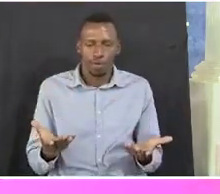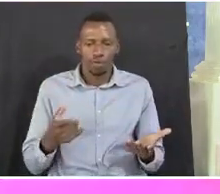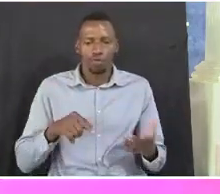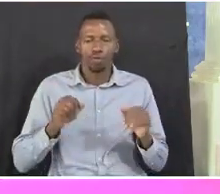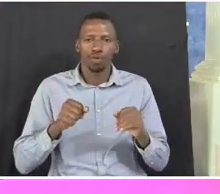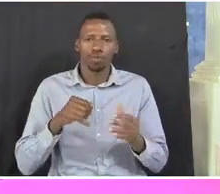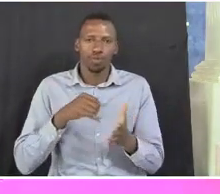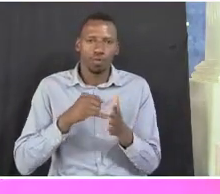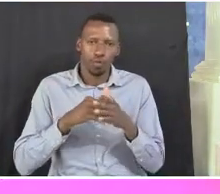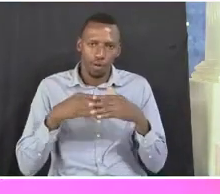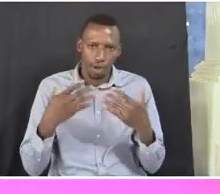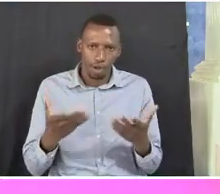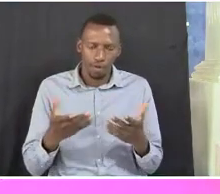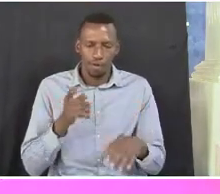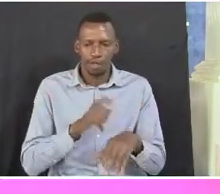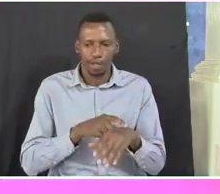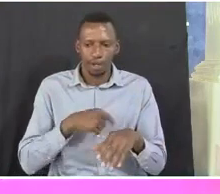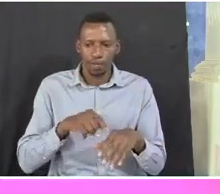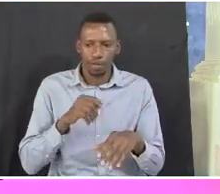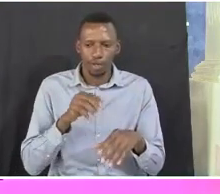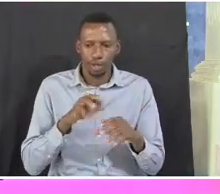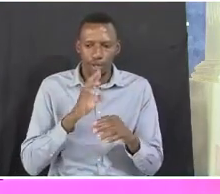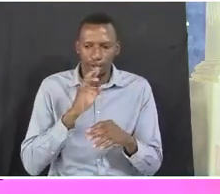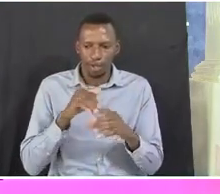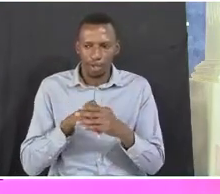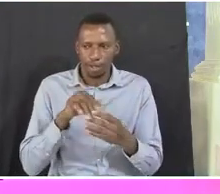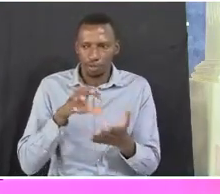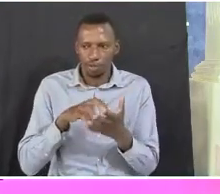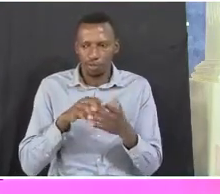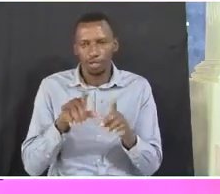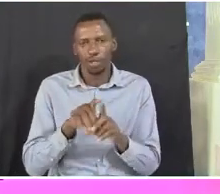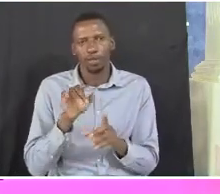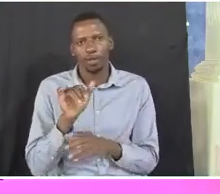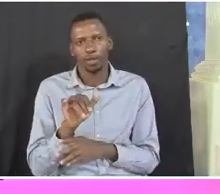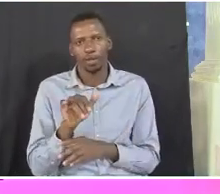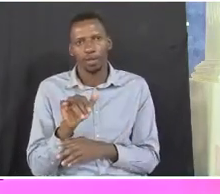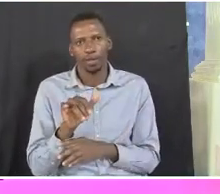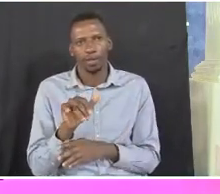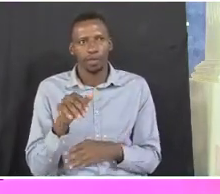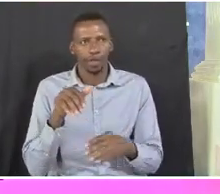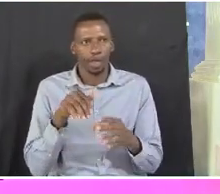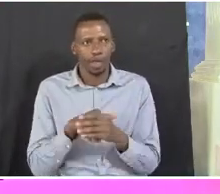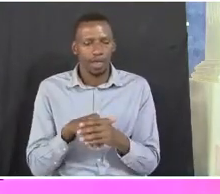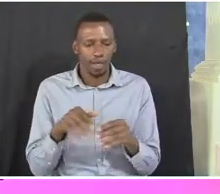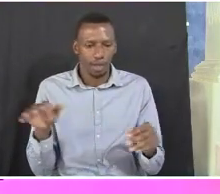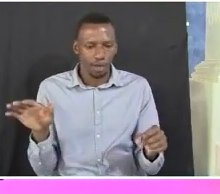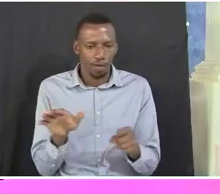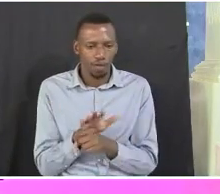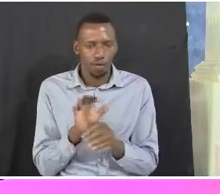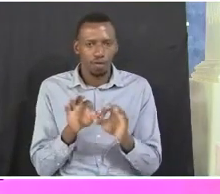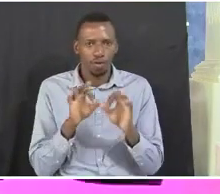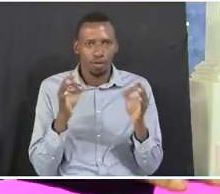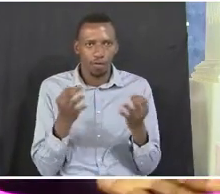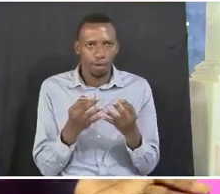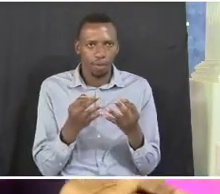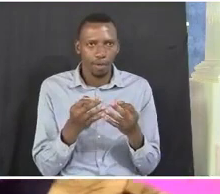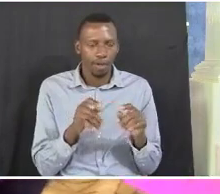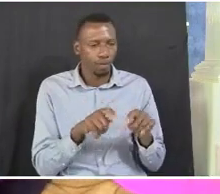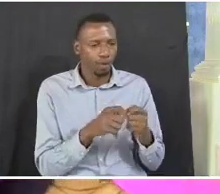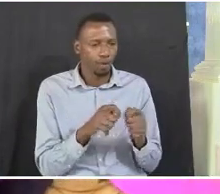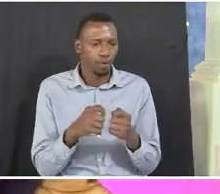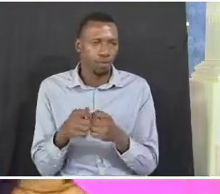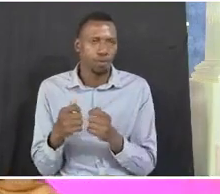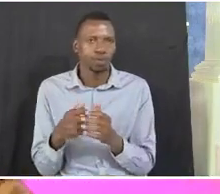involved when we are in such a situation, dear saints, in total family brokenness?